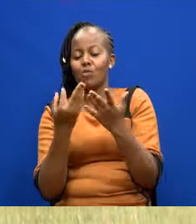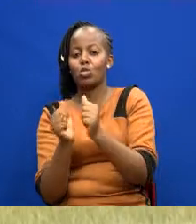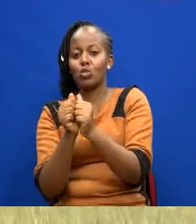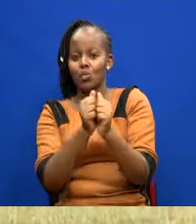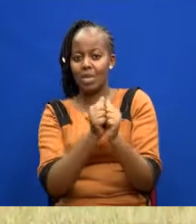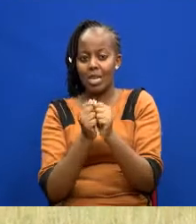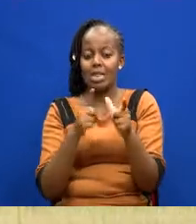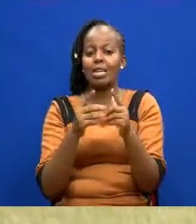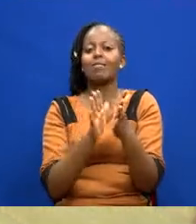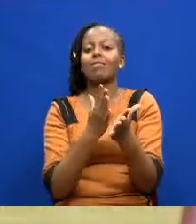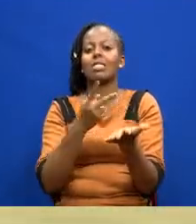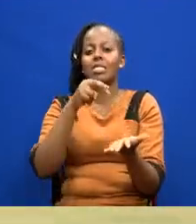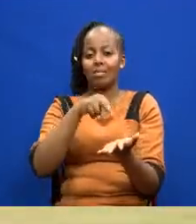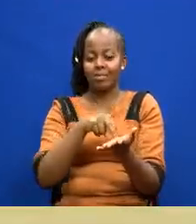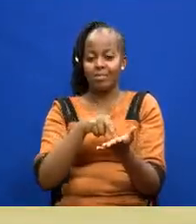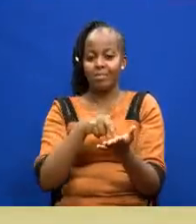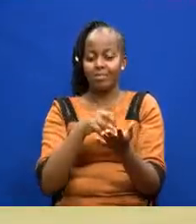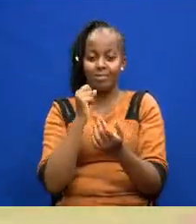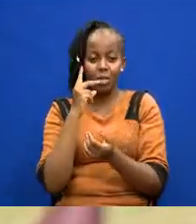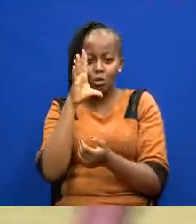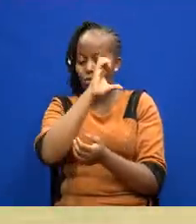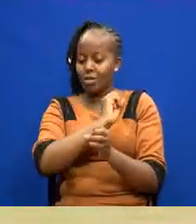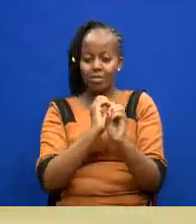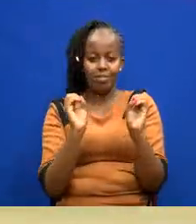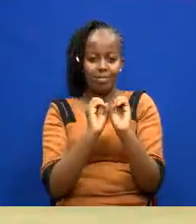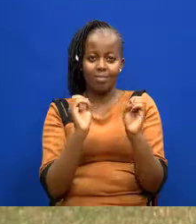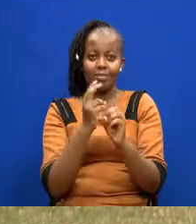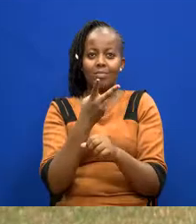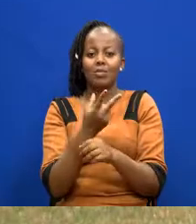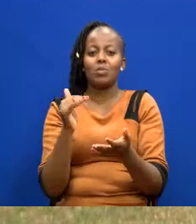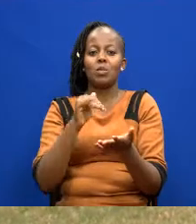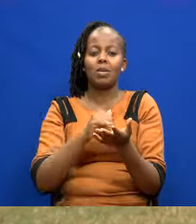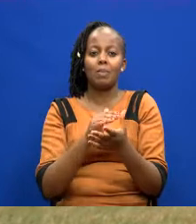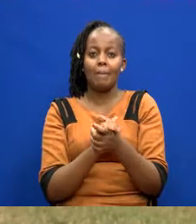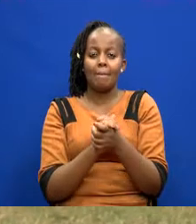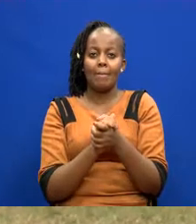with them, and quickly get back on your feet. Okay? Ezekiel and Vincent, off you go.